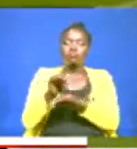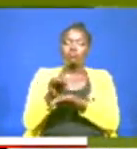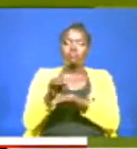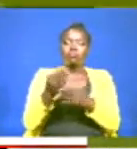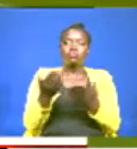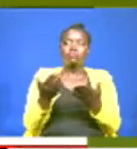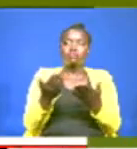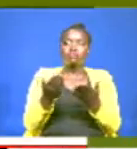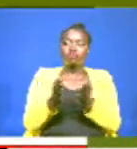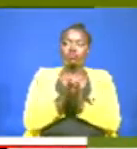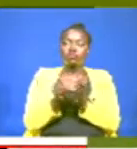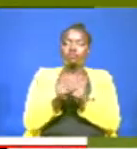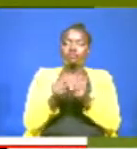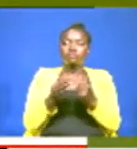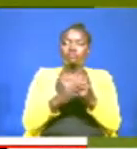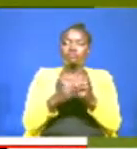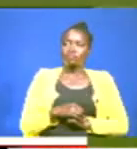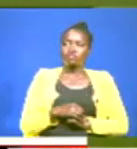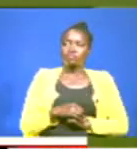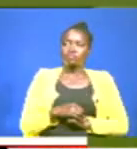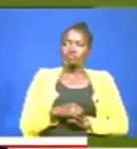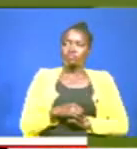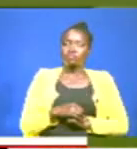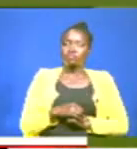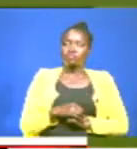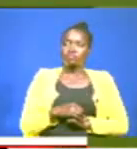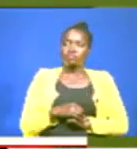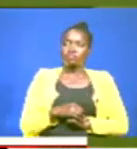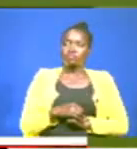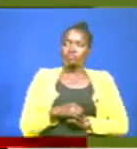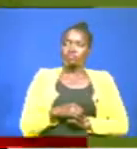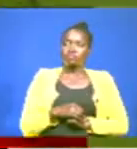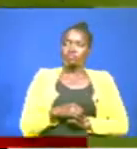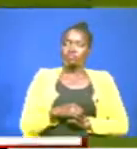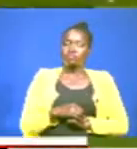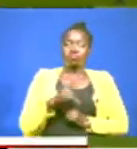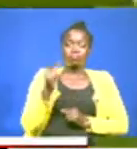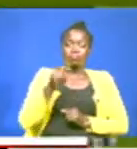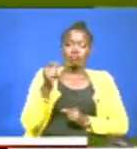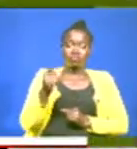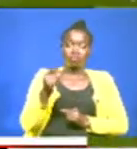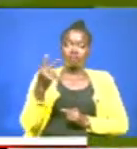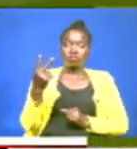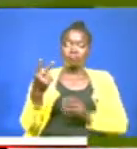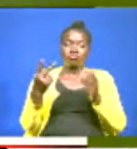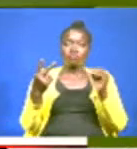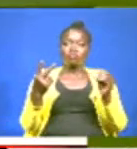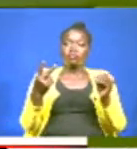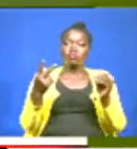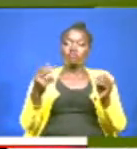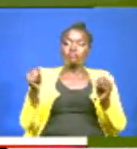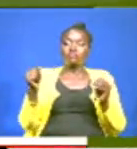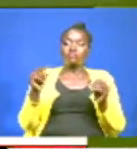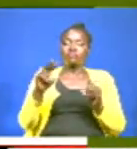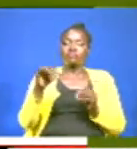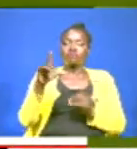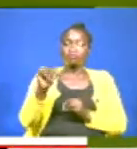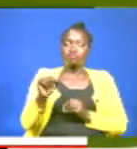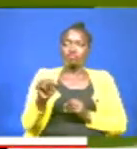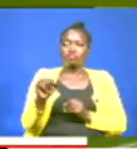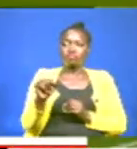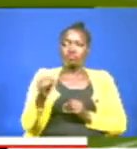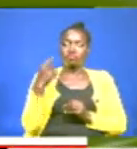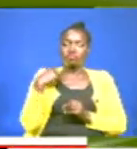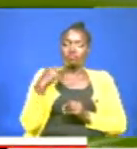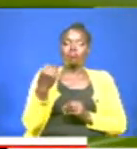into 18th and is only behind 4th bottom West. Meanwhile, Tottenham was thrashed 2-0 at home by Aston Villa, leaving them 5th in the Premier League.